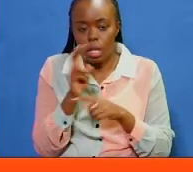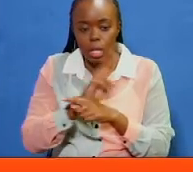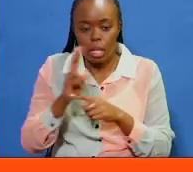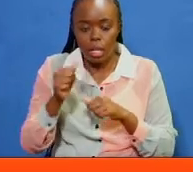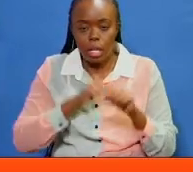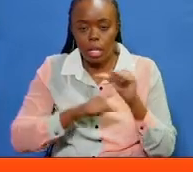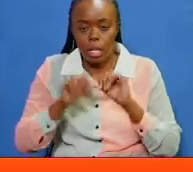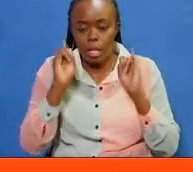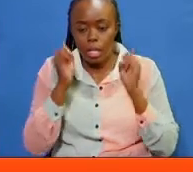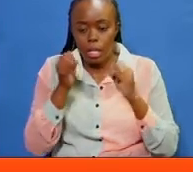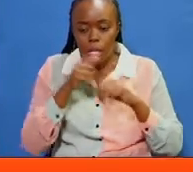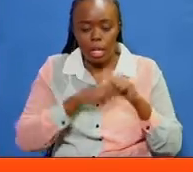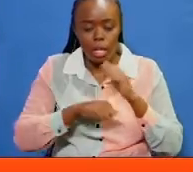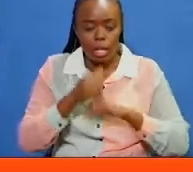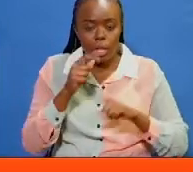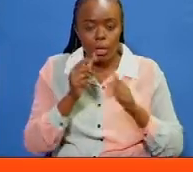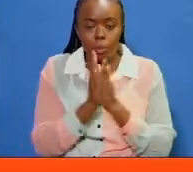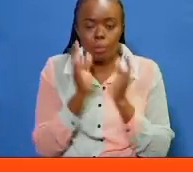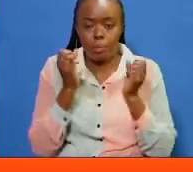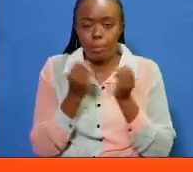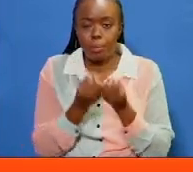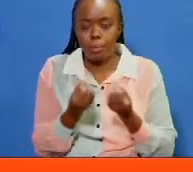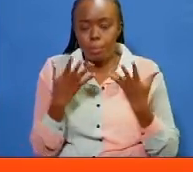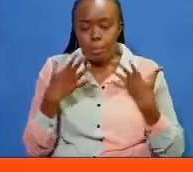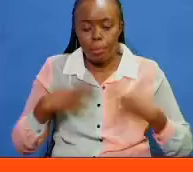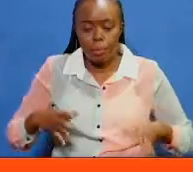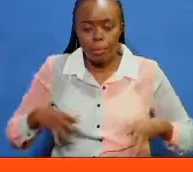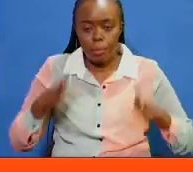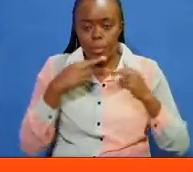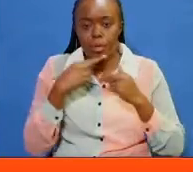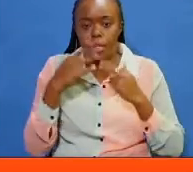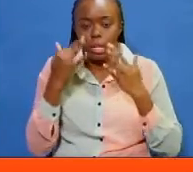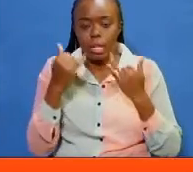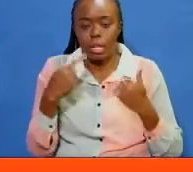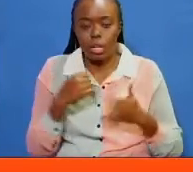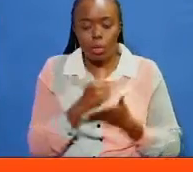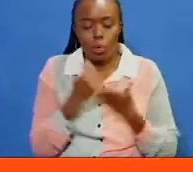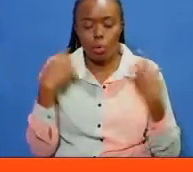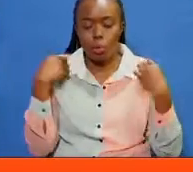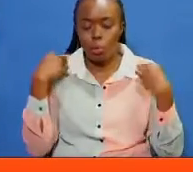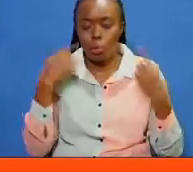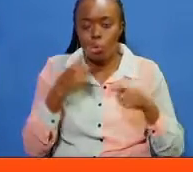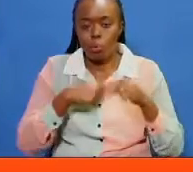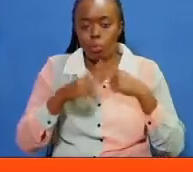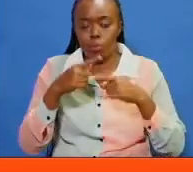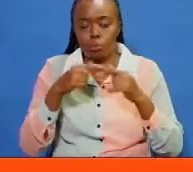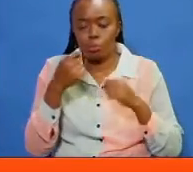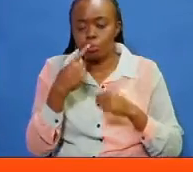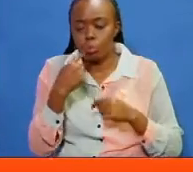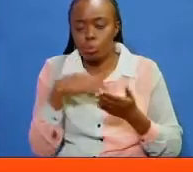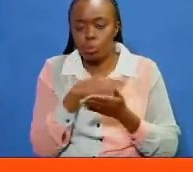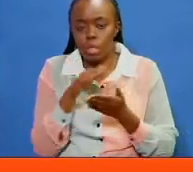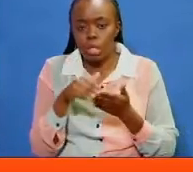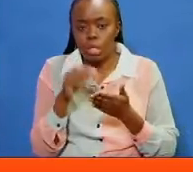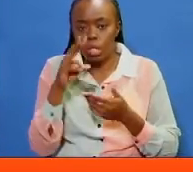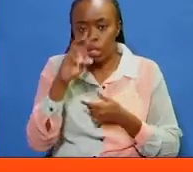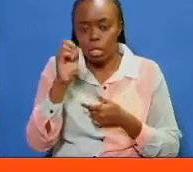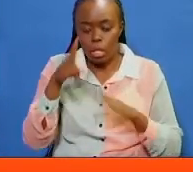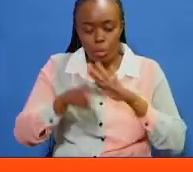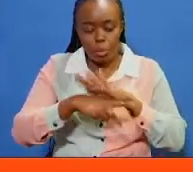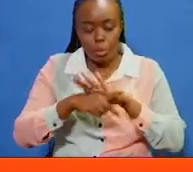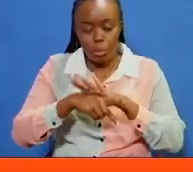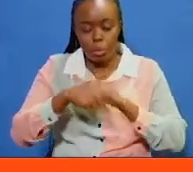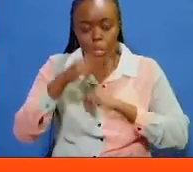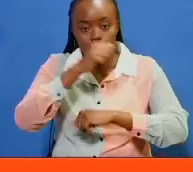take a new turn as hundreds of people are now volunteering to take the jab. All Popongi Primary School